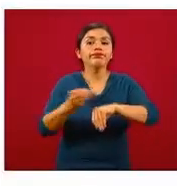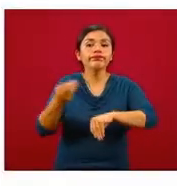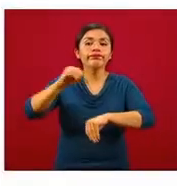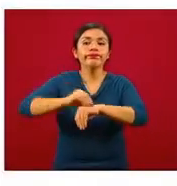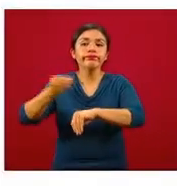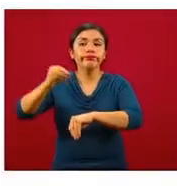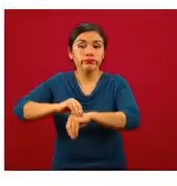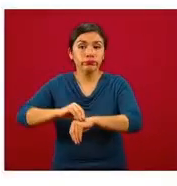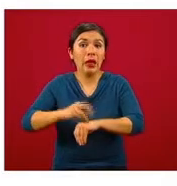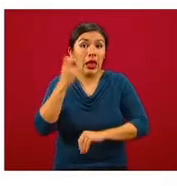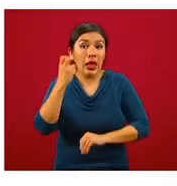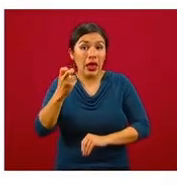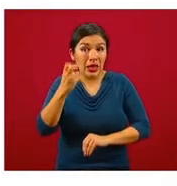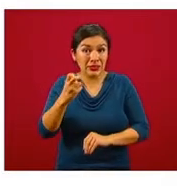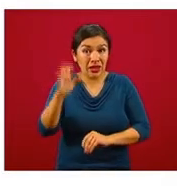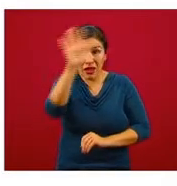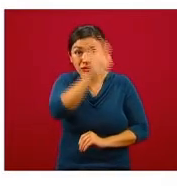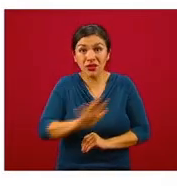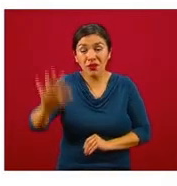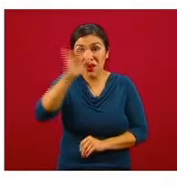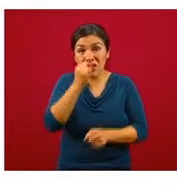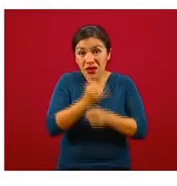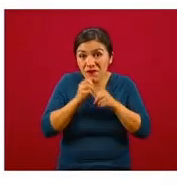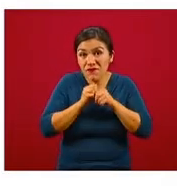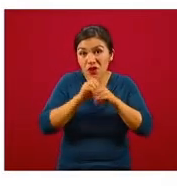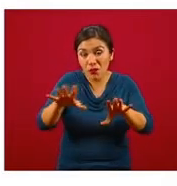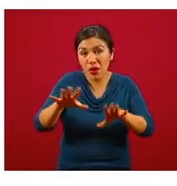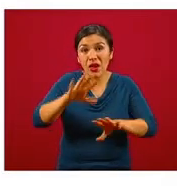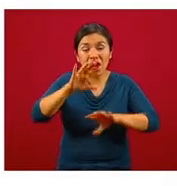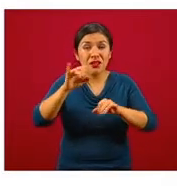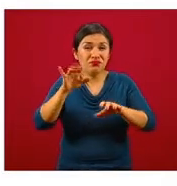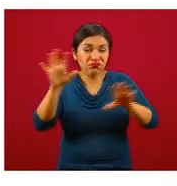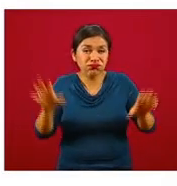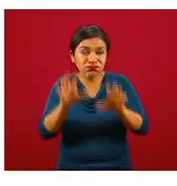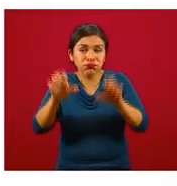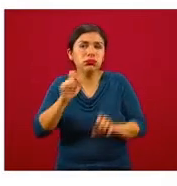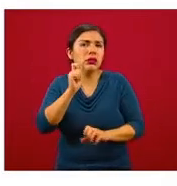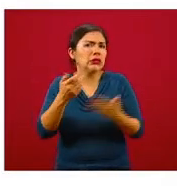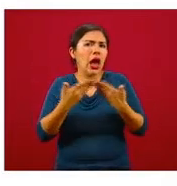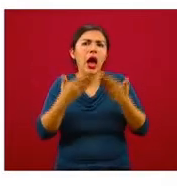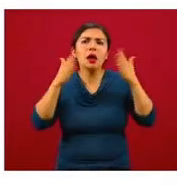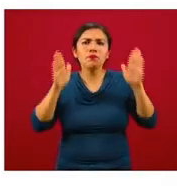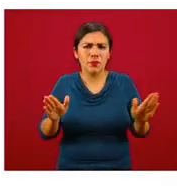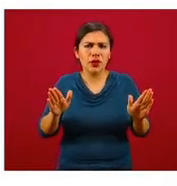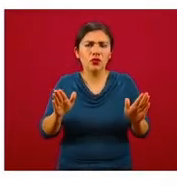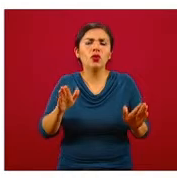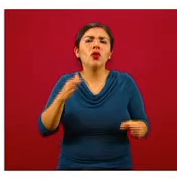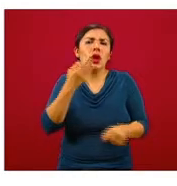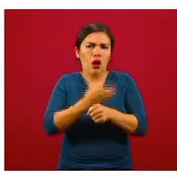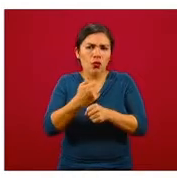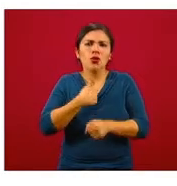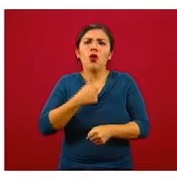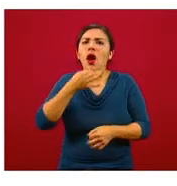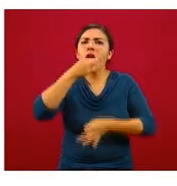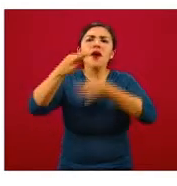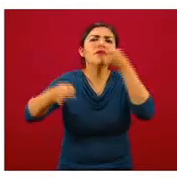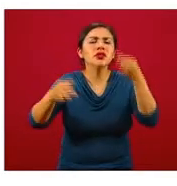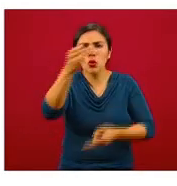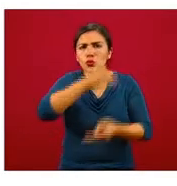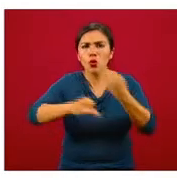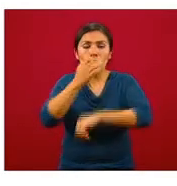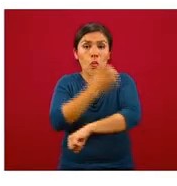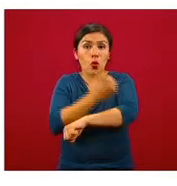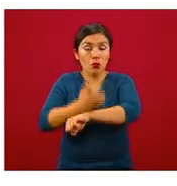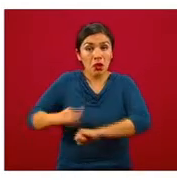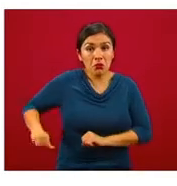This just summarizes for you some of the institutions that have been contributing to the project. So this